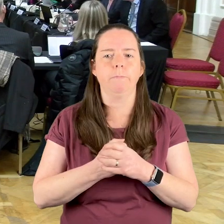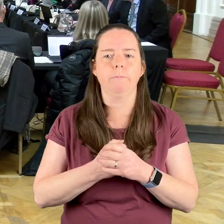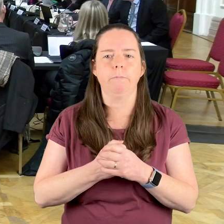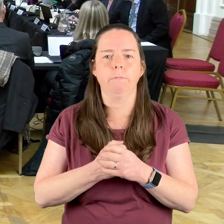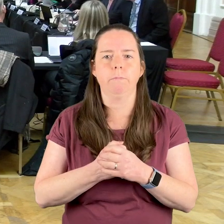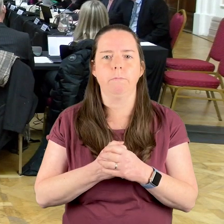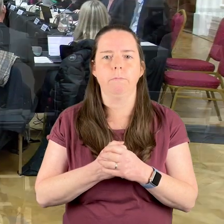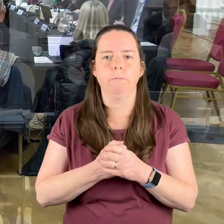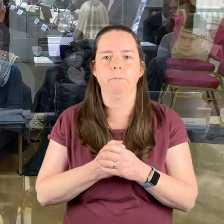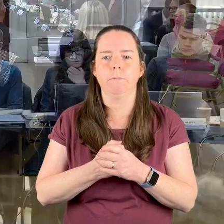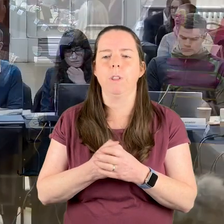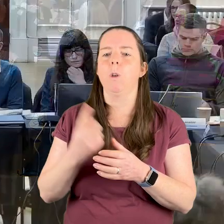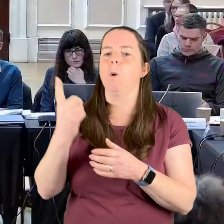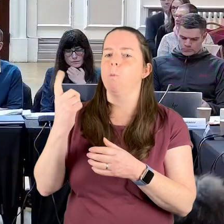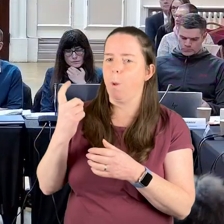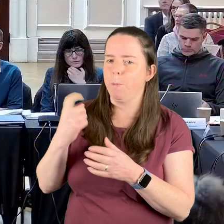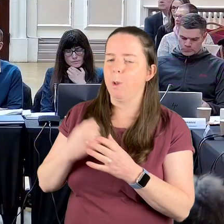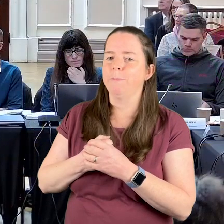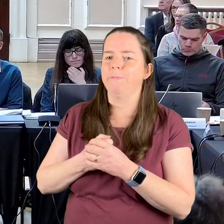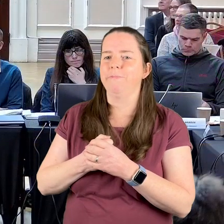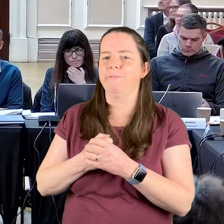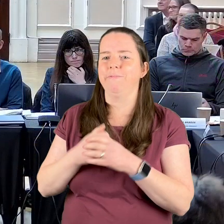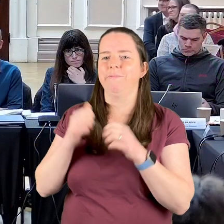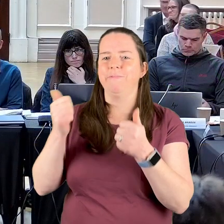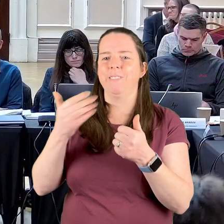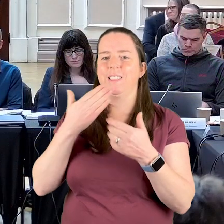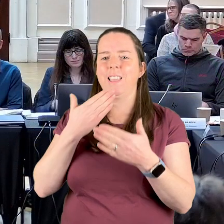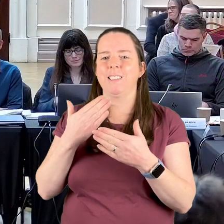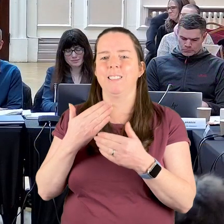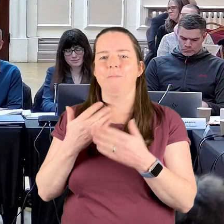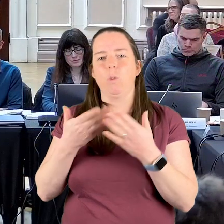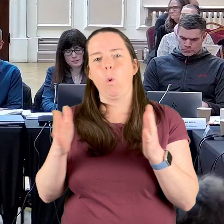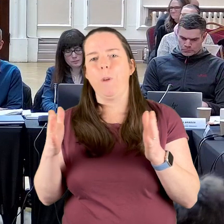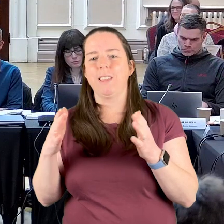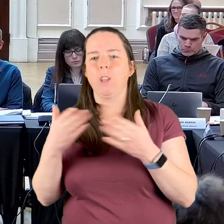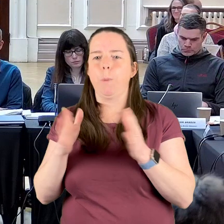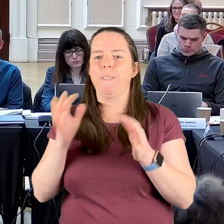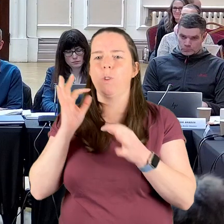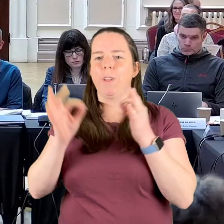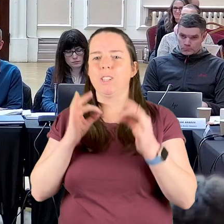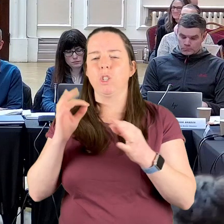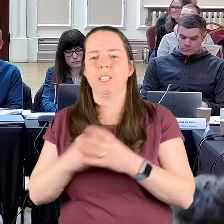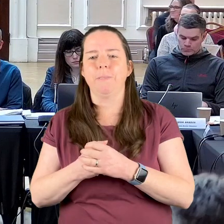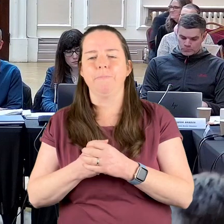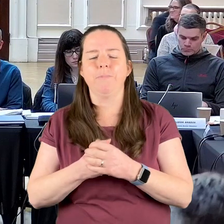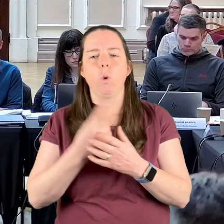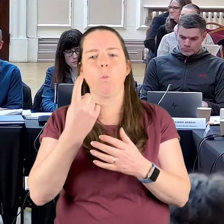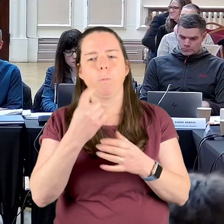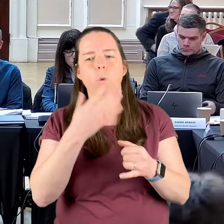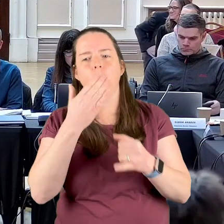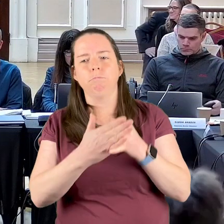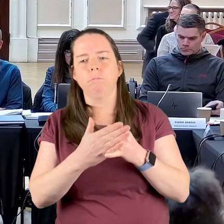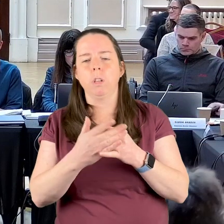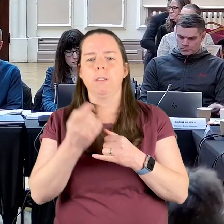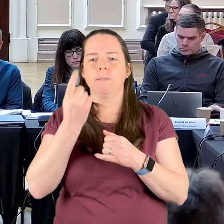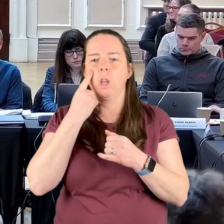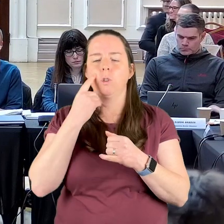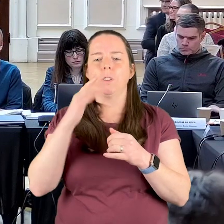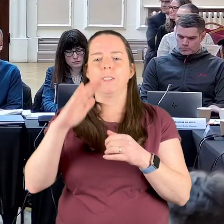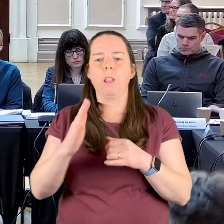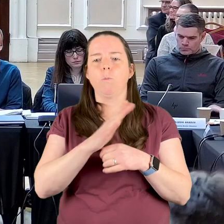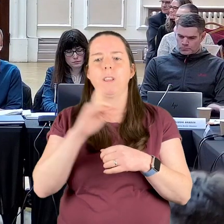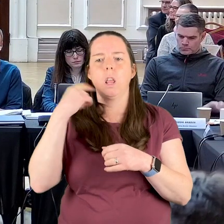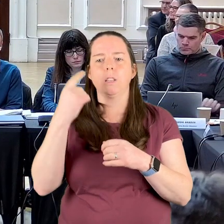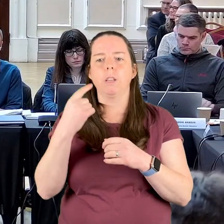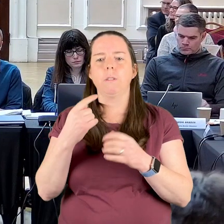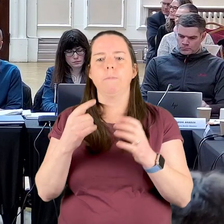Thank you. One more. Okay, thank you. Always open for questions. Sorry about that. One more, final one. I